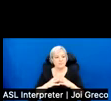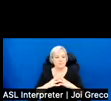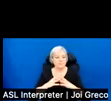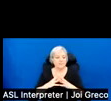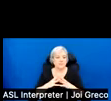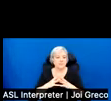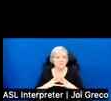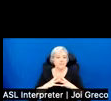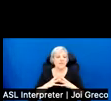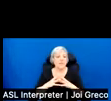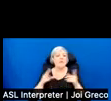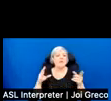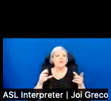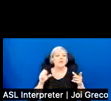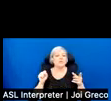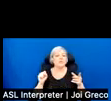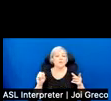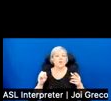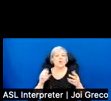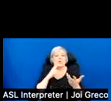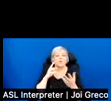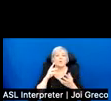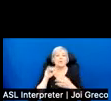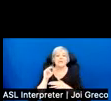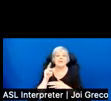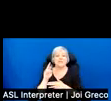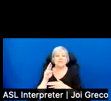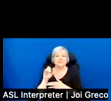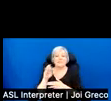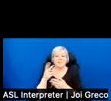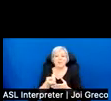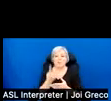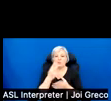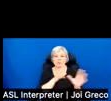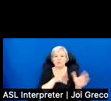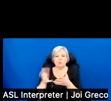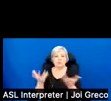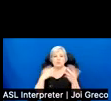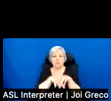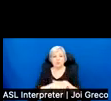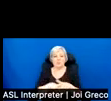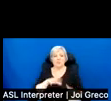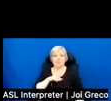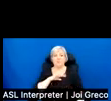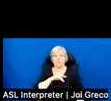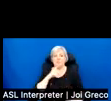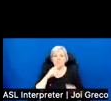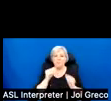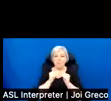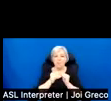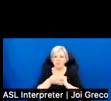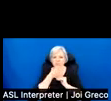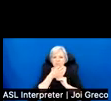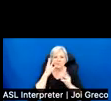So interdisciplinary collaboration comes with a lot of benefits and challenges. Some of the benefits include having a larger base of expertise from different